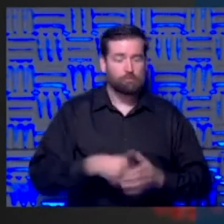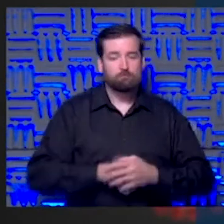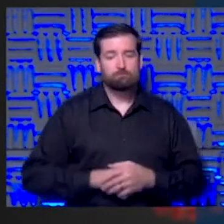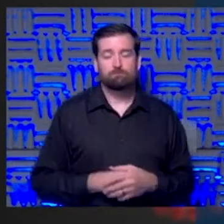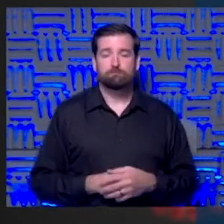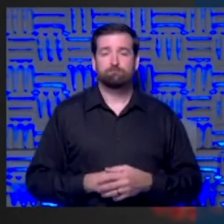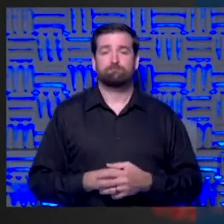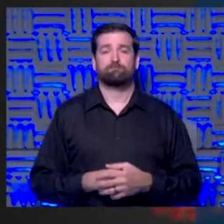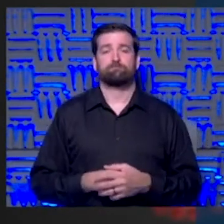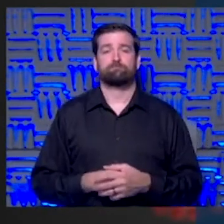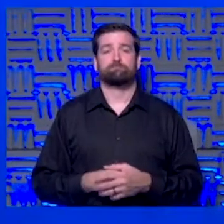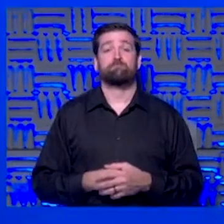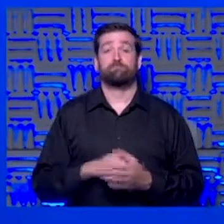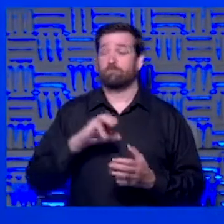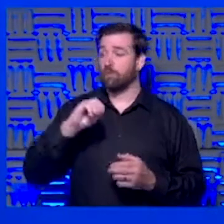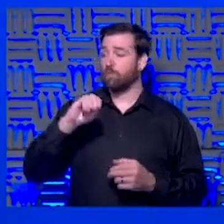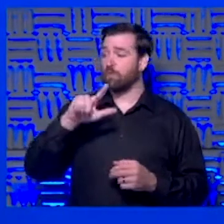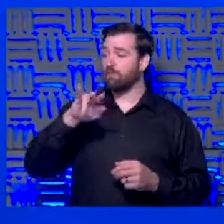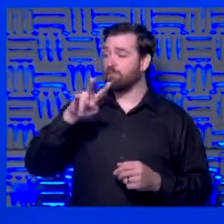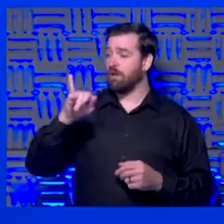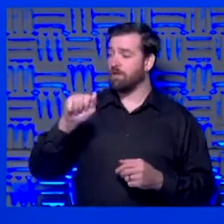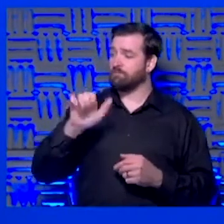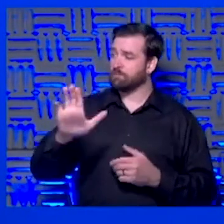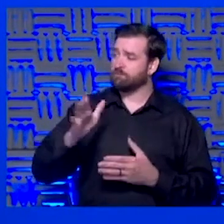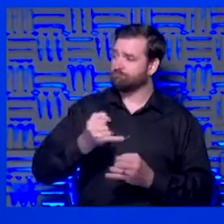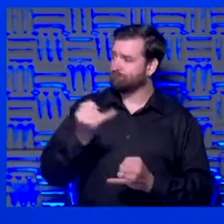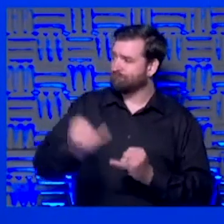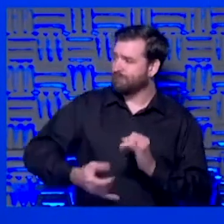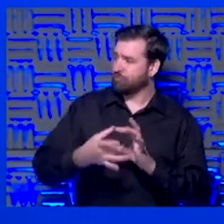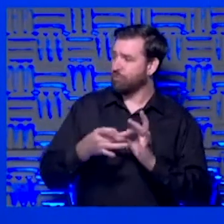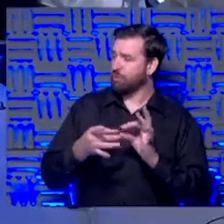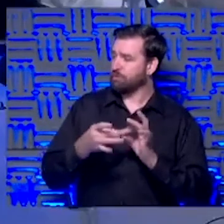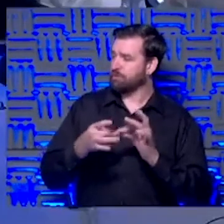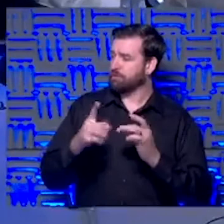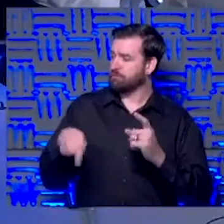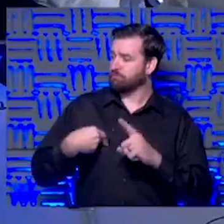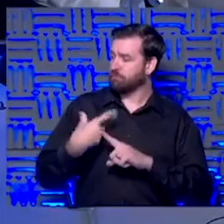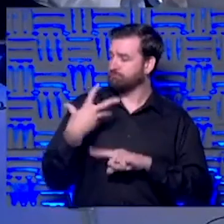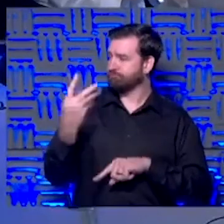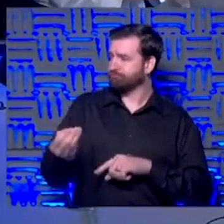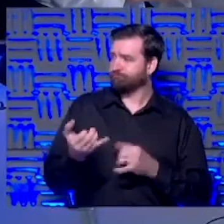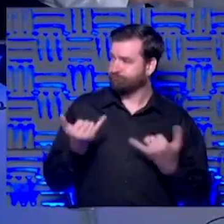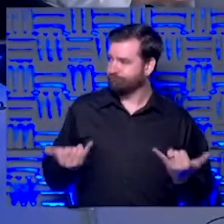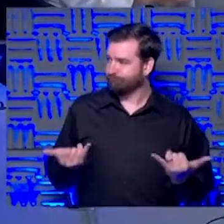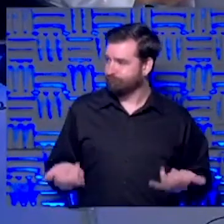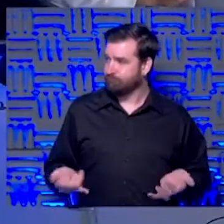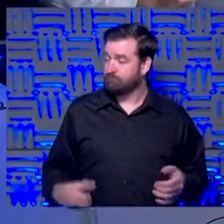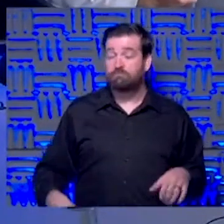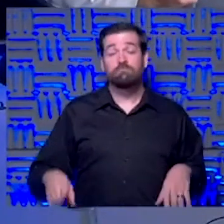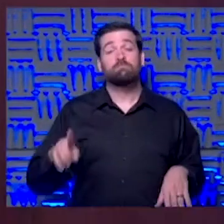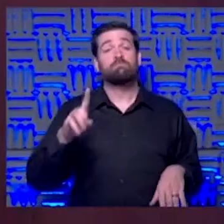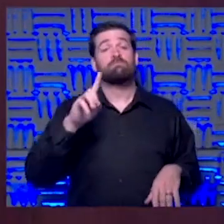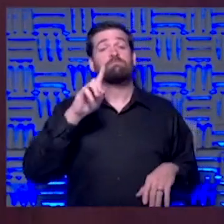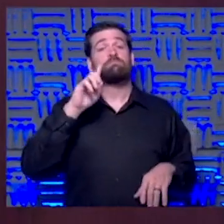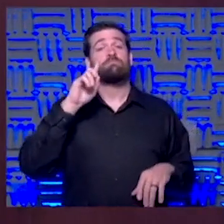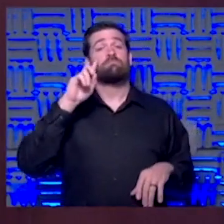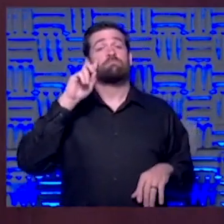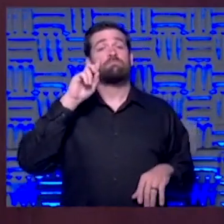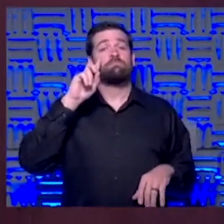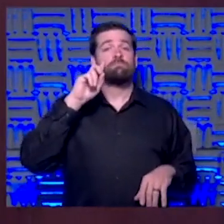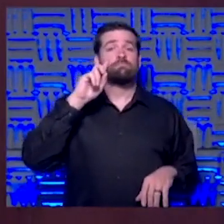tomorrow. So, Olivia, I want to just get some of your final thoughts as we head out today. I think that this